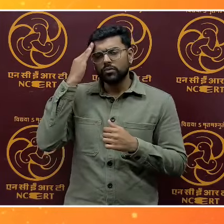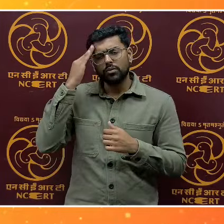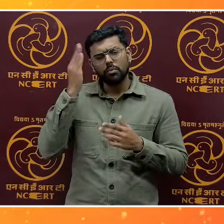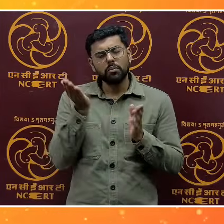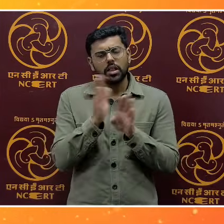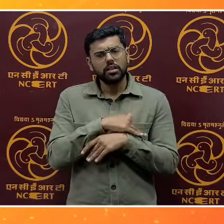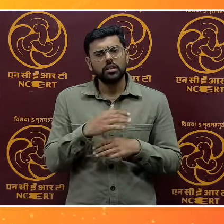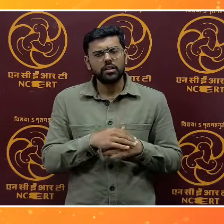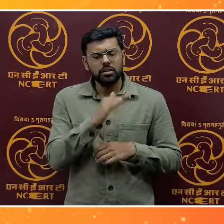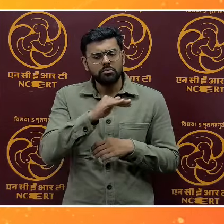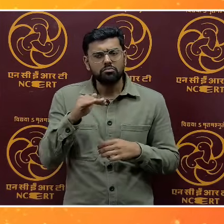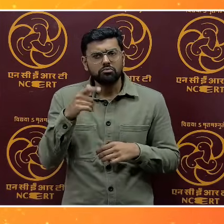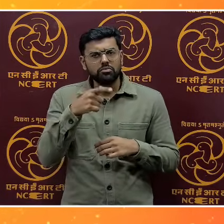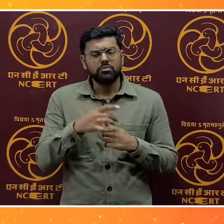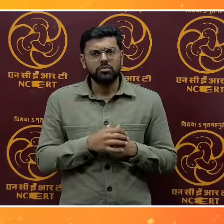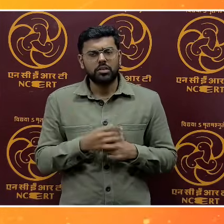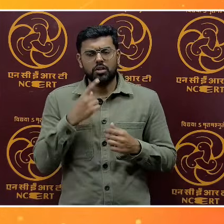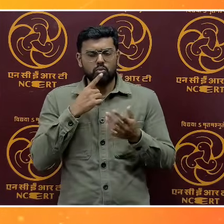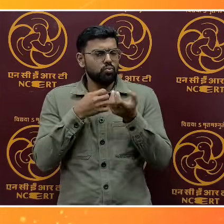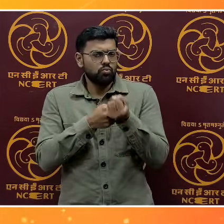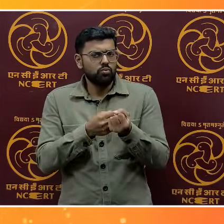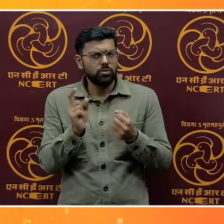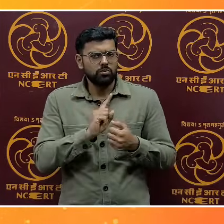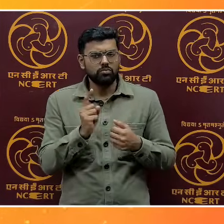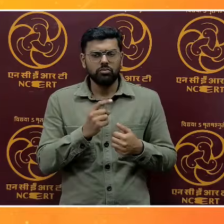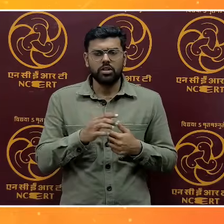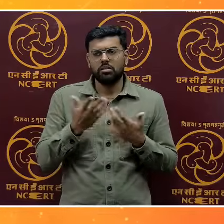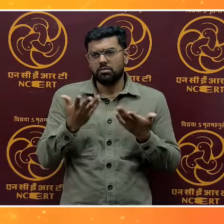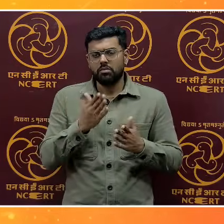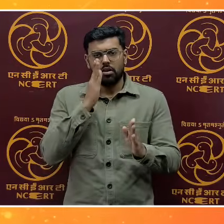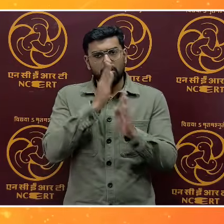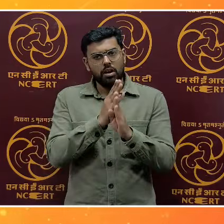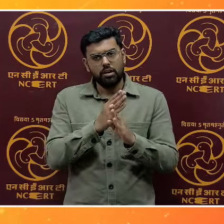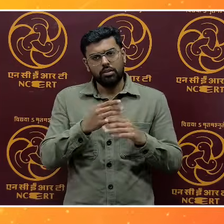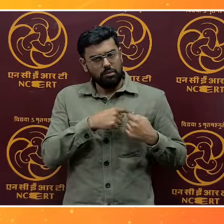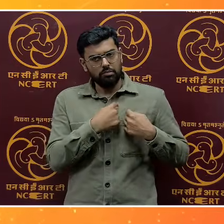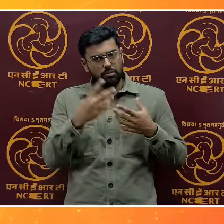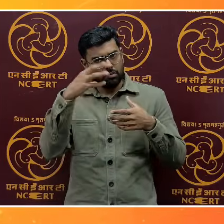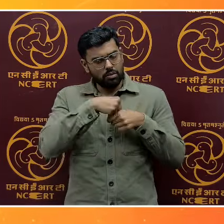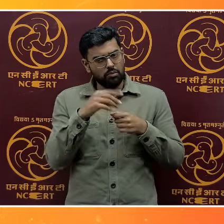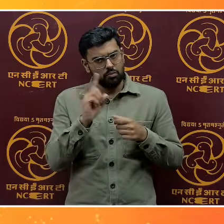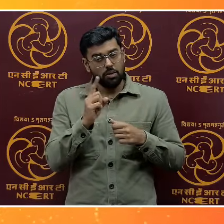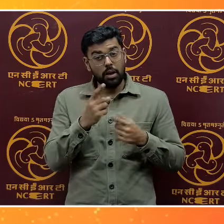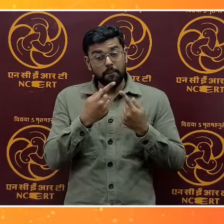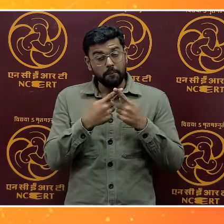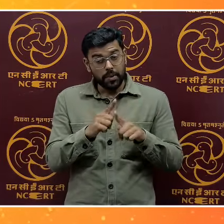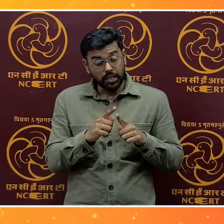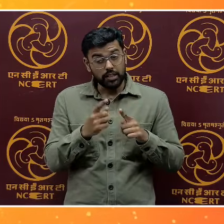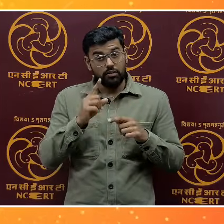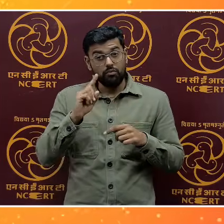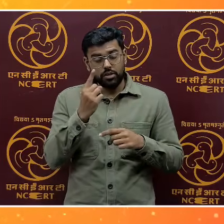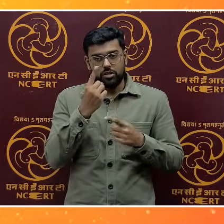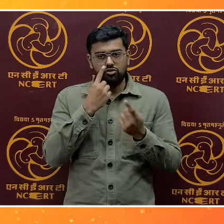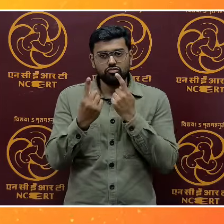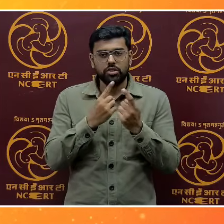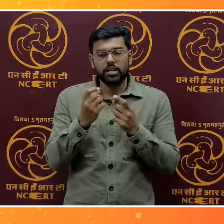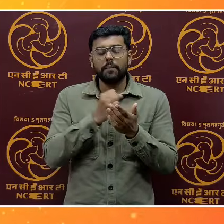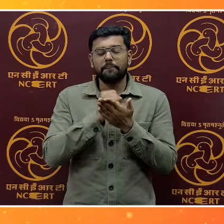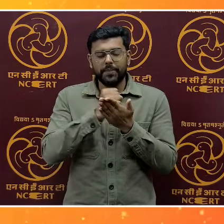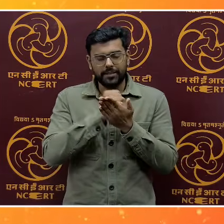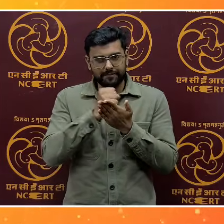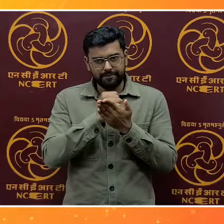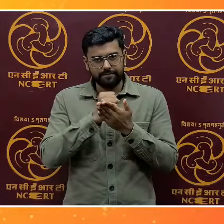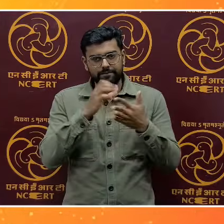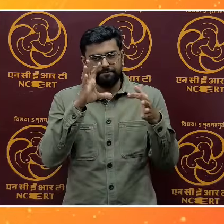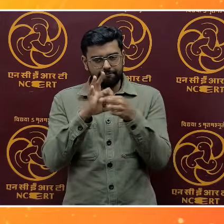You know, kids will not trust, they should not directly by heart also. They must verify this with the help of an activity.